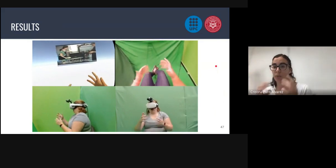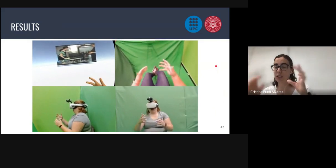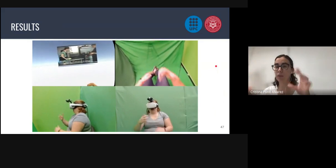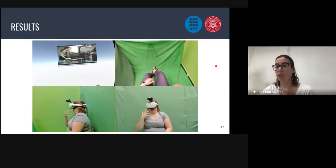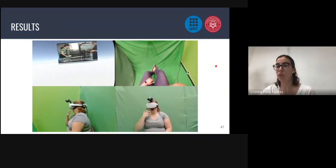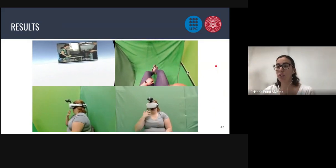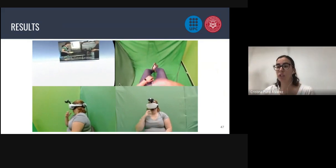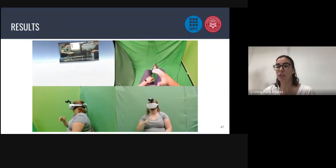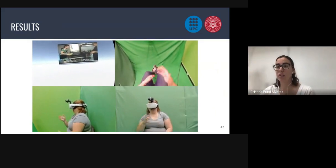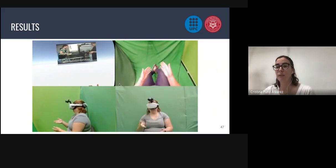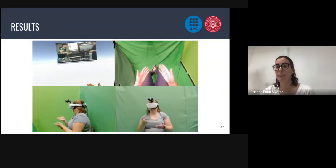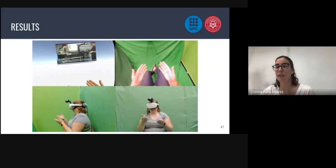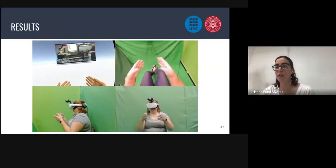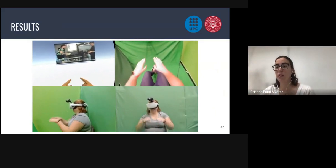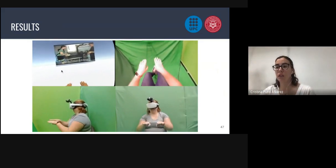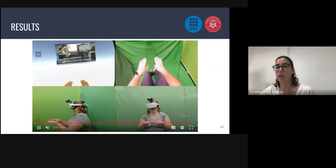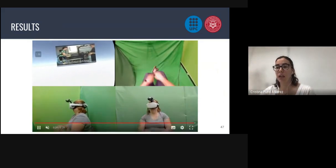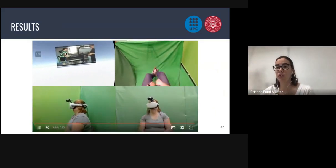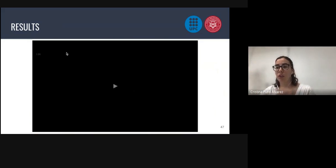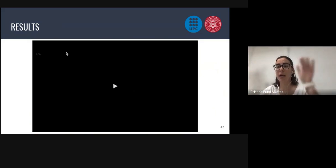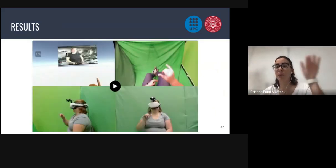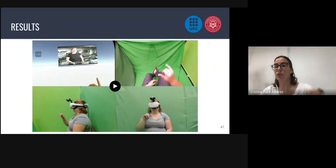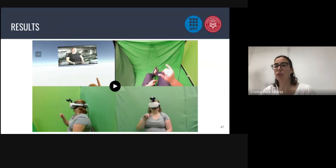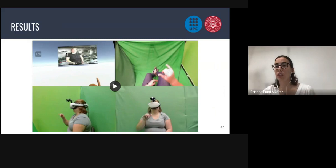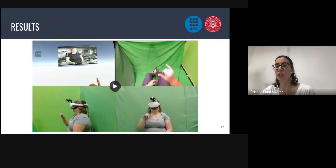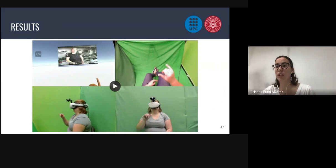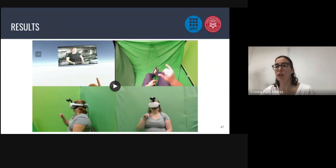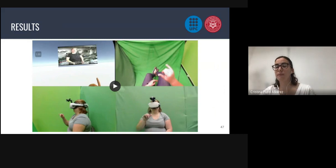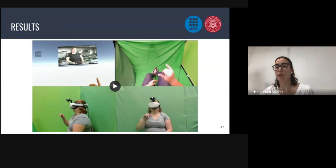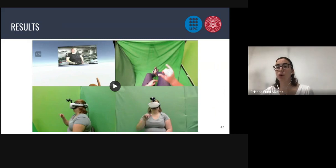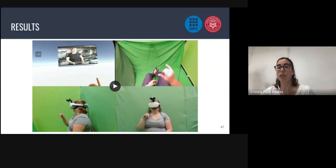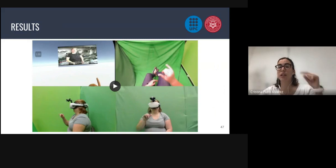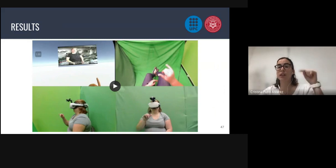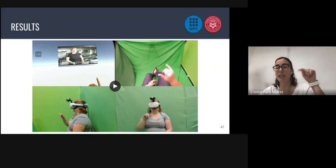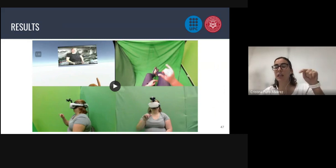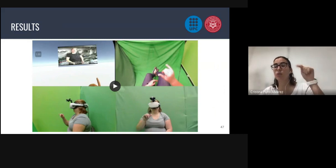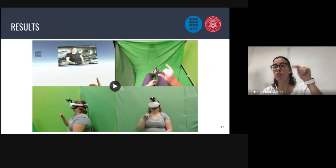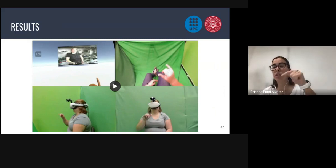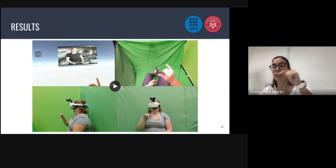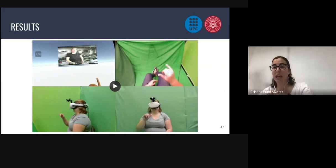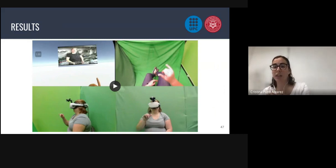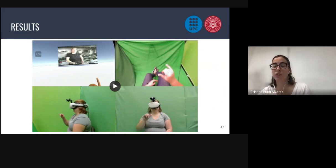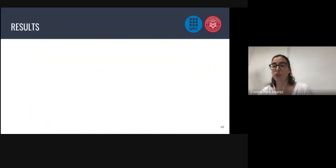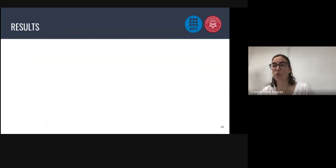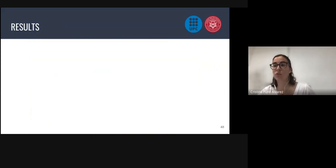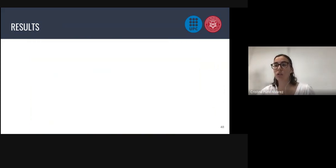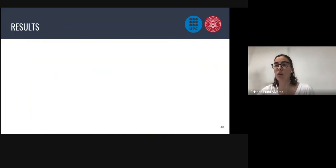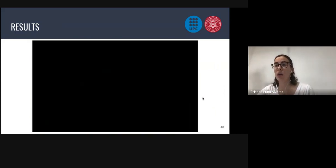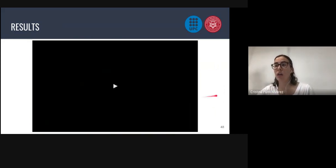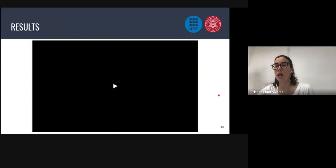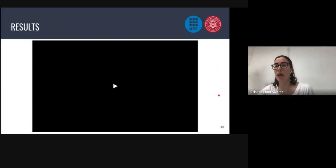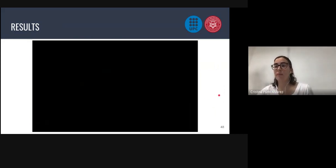view. So basically what you can see here in the left upper corner, it's the what the signer would see inside of the